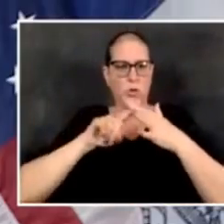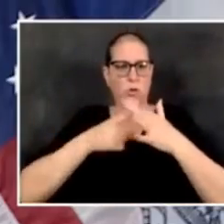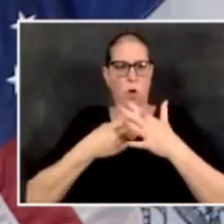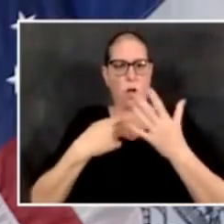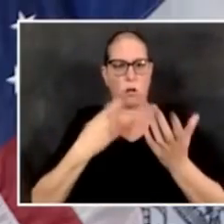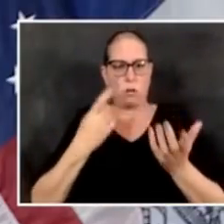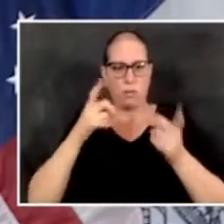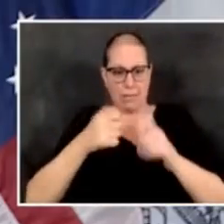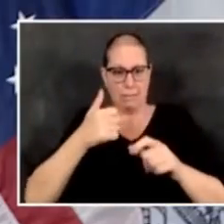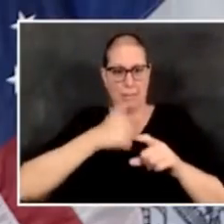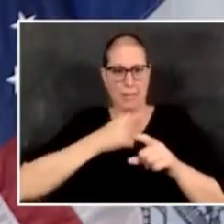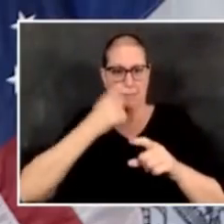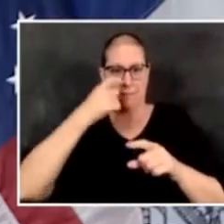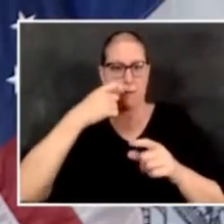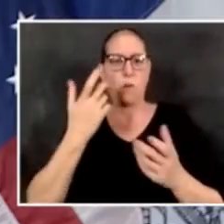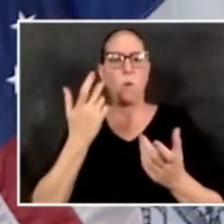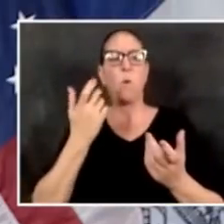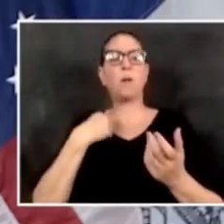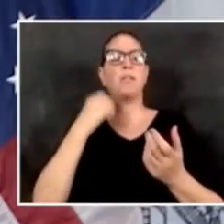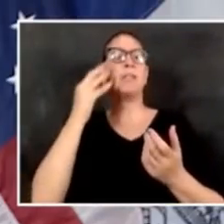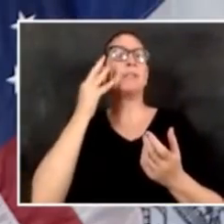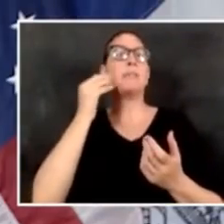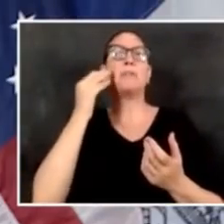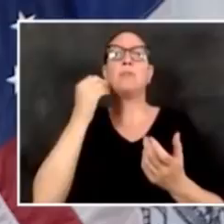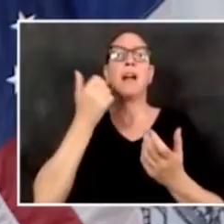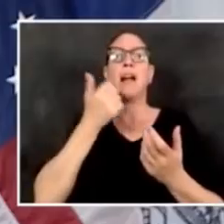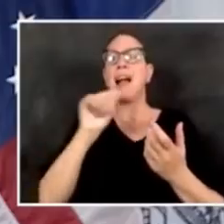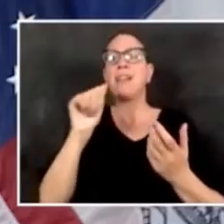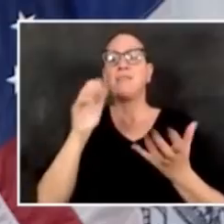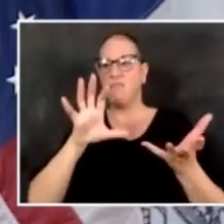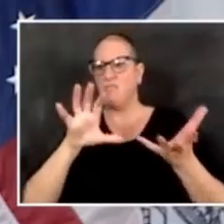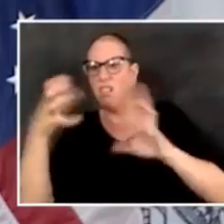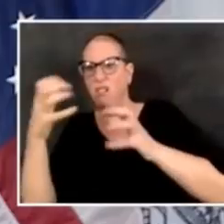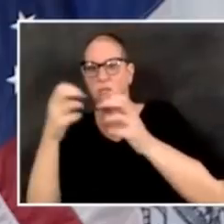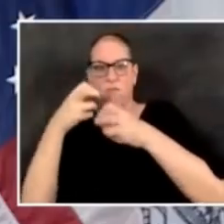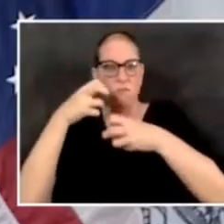problems getting reagents and other supplies?